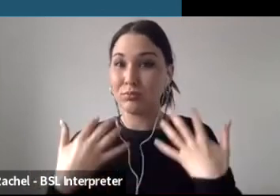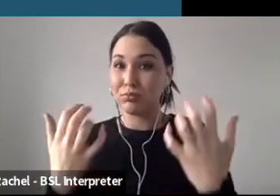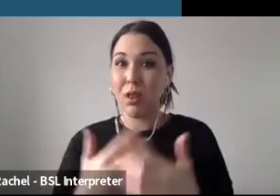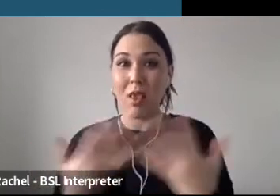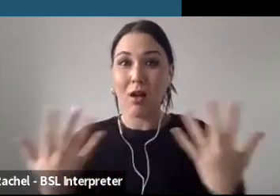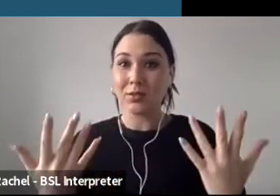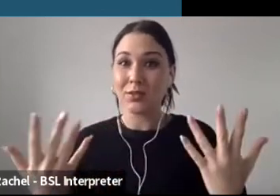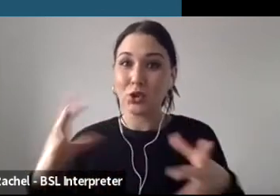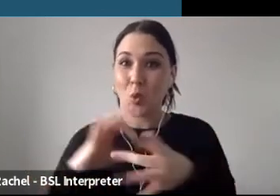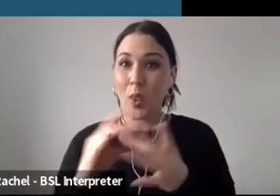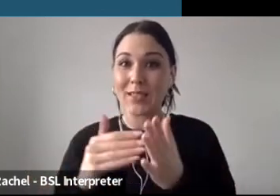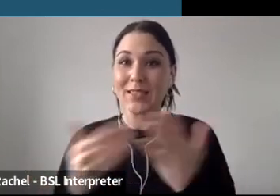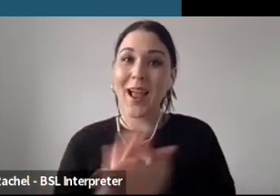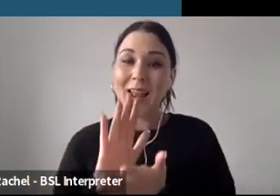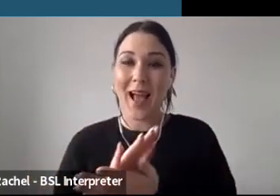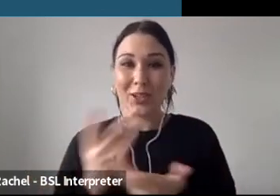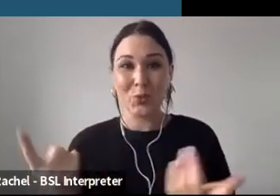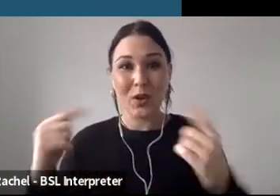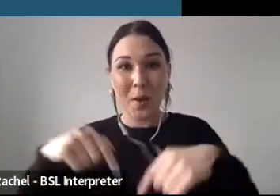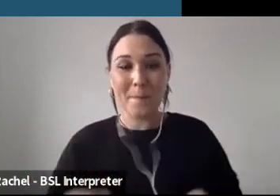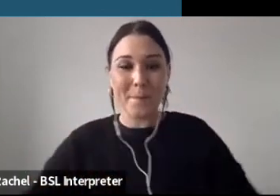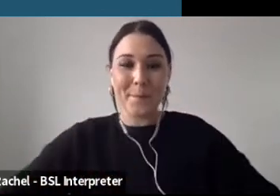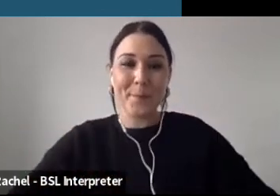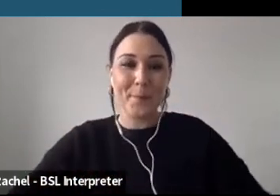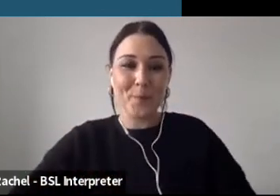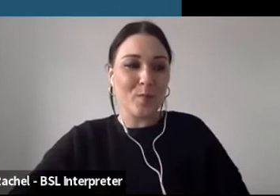today. Glad you could make it.